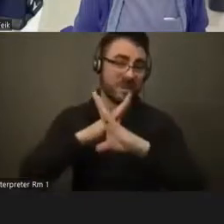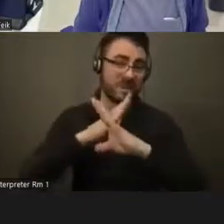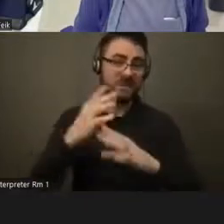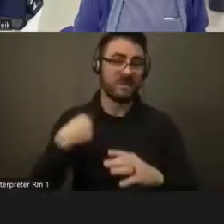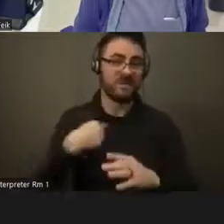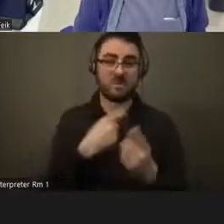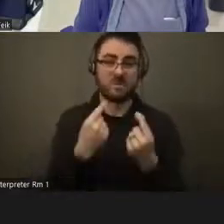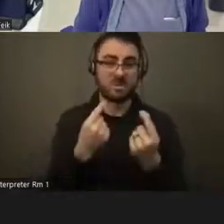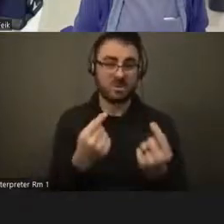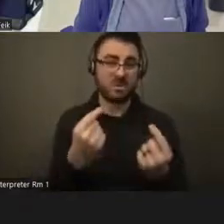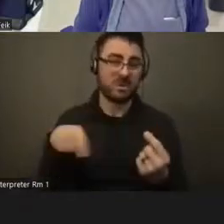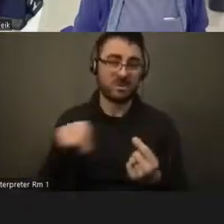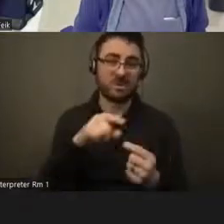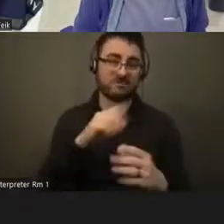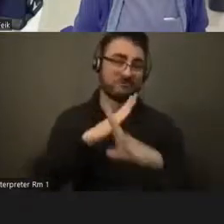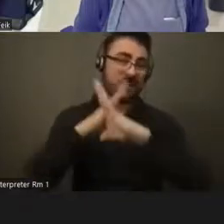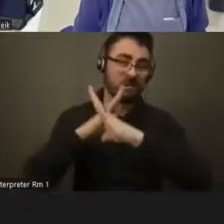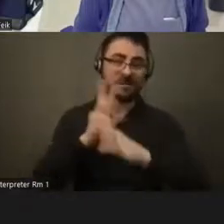about this.